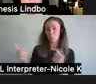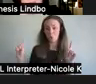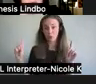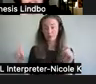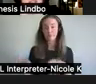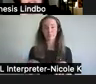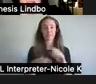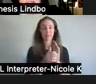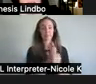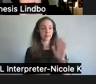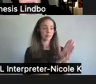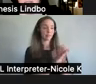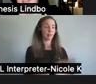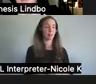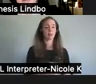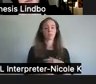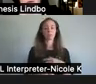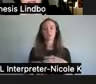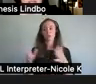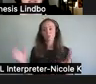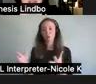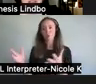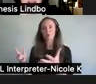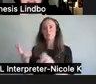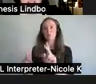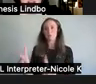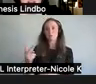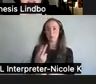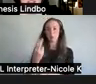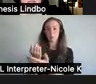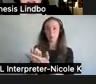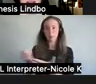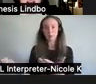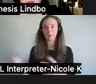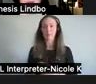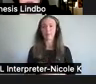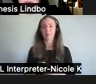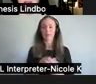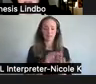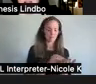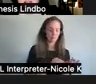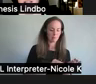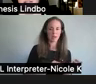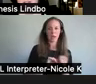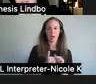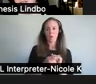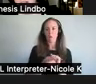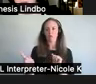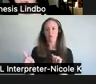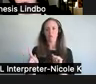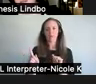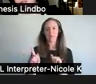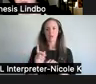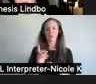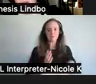skills development, on incentivizing the use of equipment, and tracking how they build their endurance of